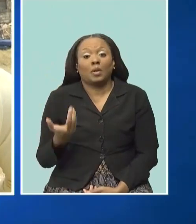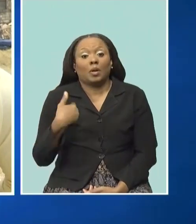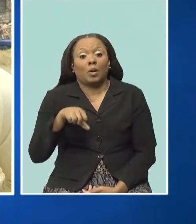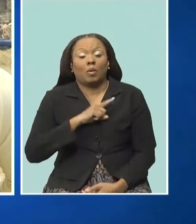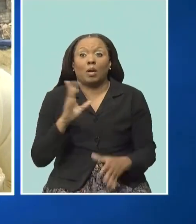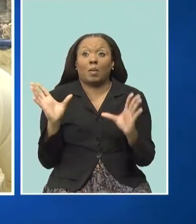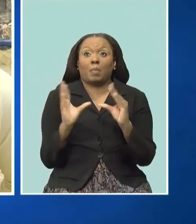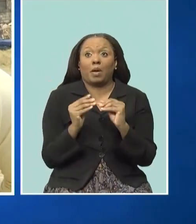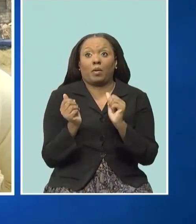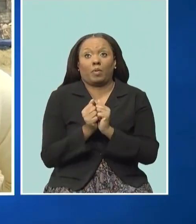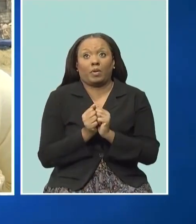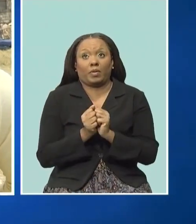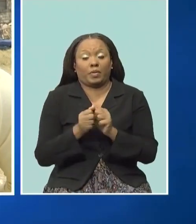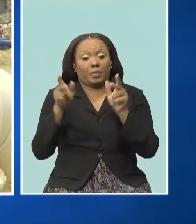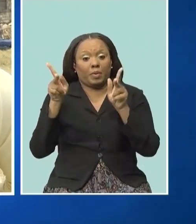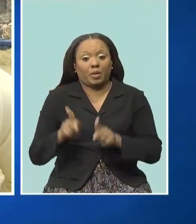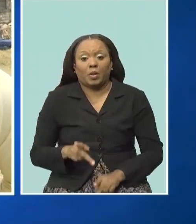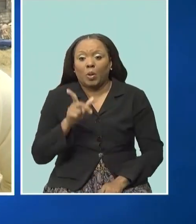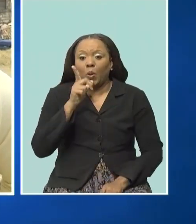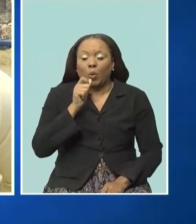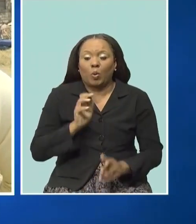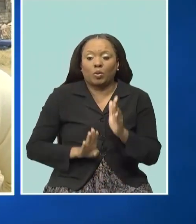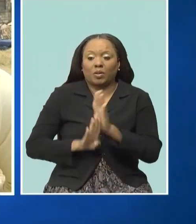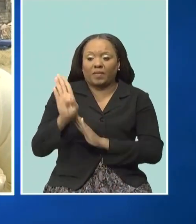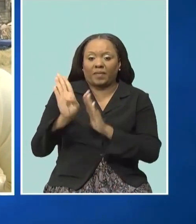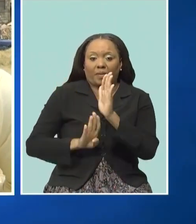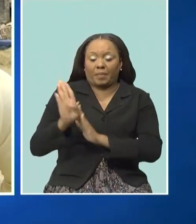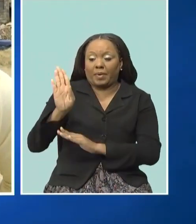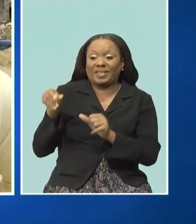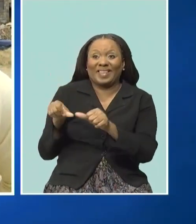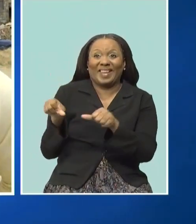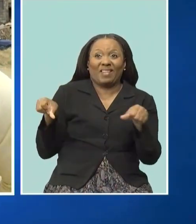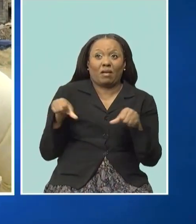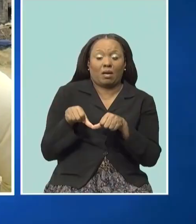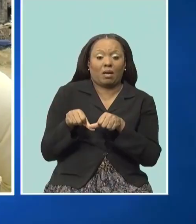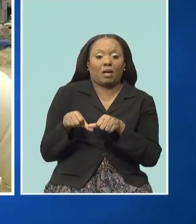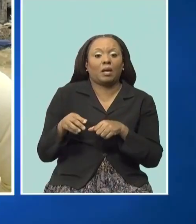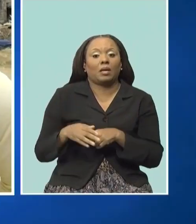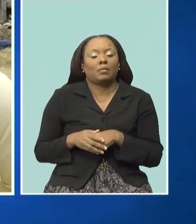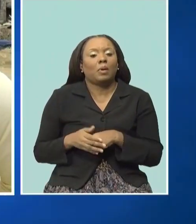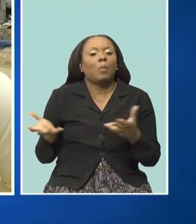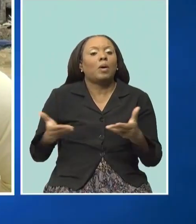developer. I think the next step now is they've put forward a proposal.